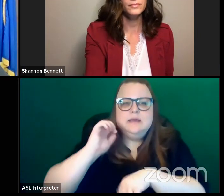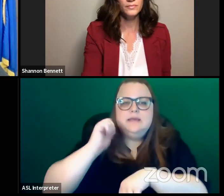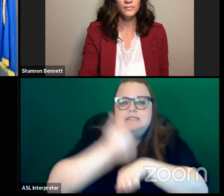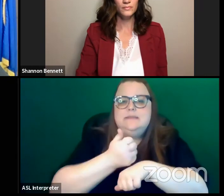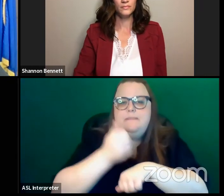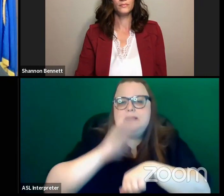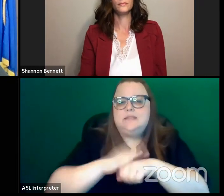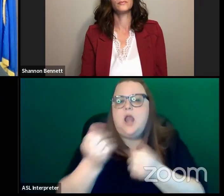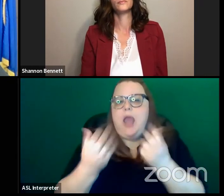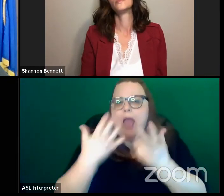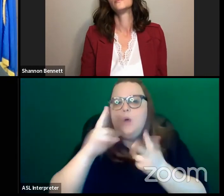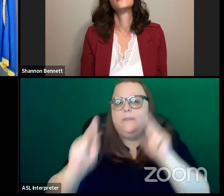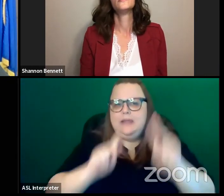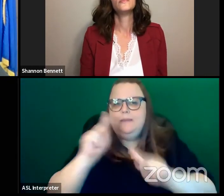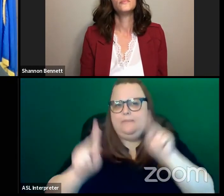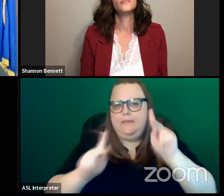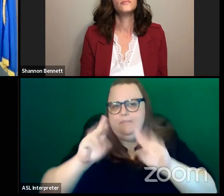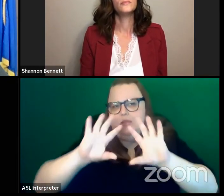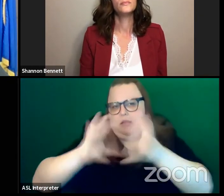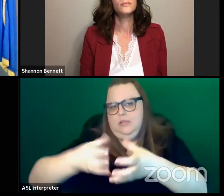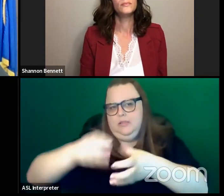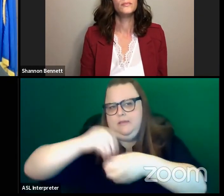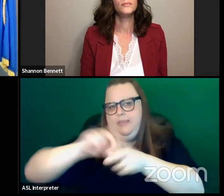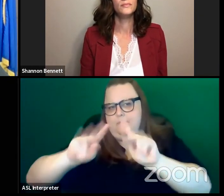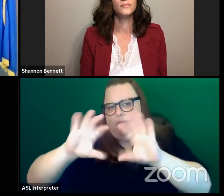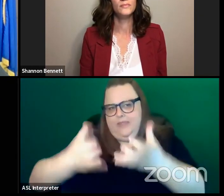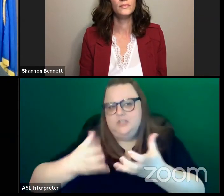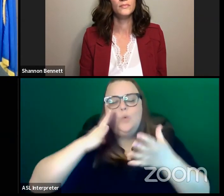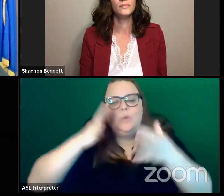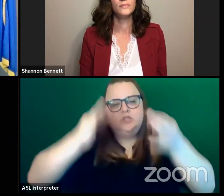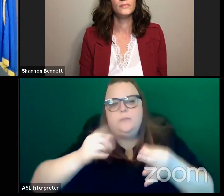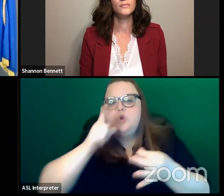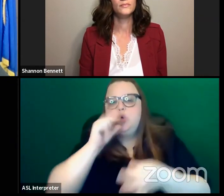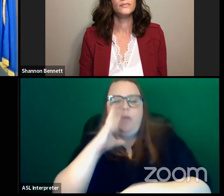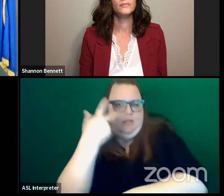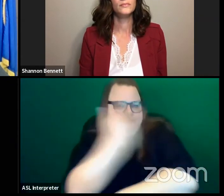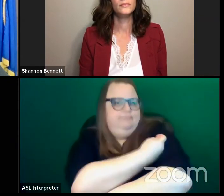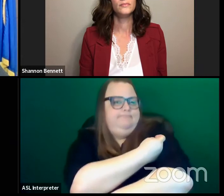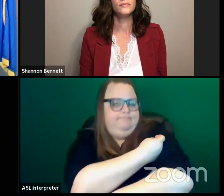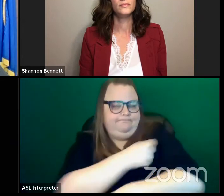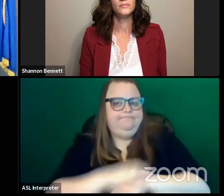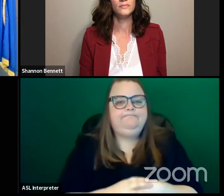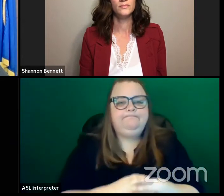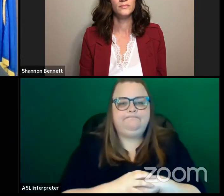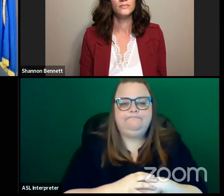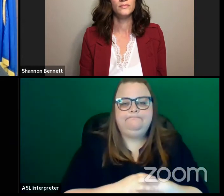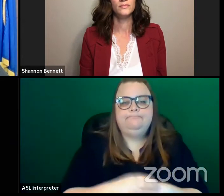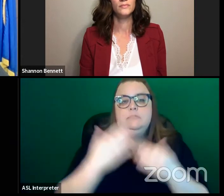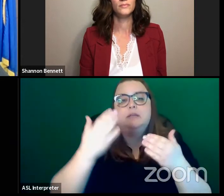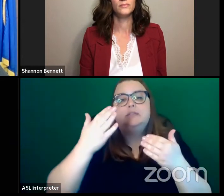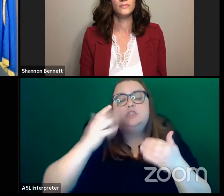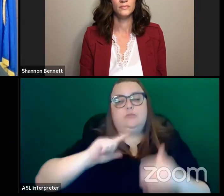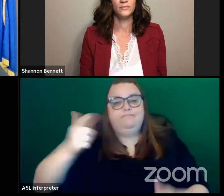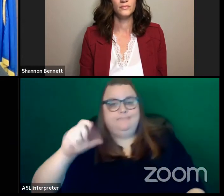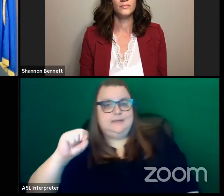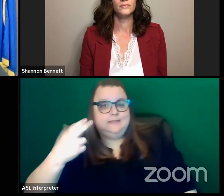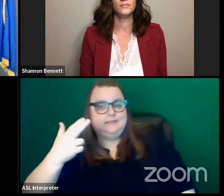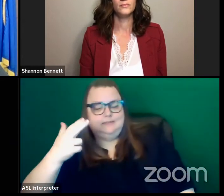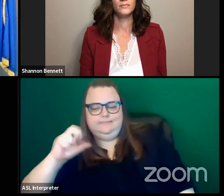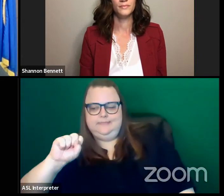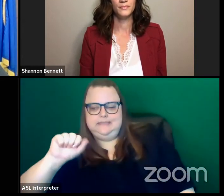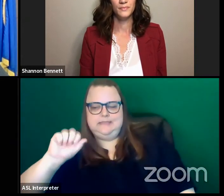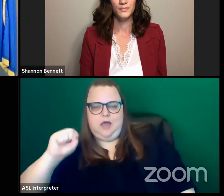Thank you, Shannon. We'll go to Sasha from Channel 8 for the next question. Sasha? Hi, Governor. Thanks for taking my question.